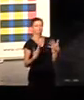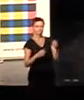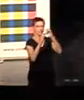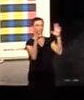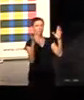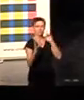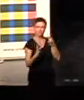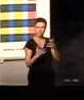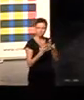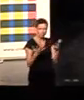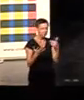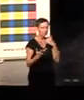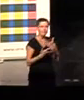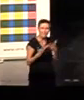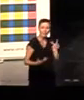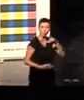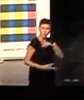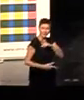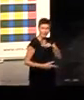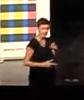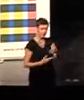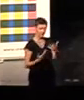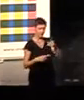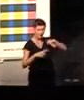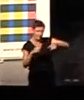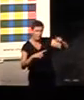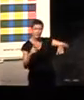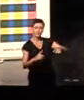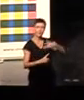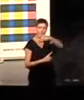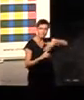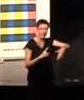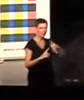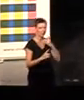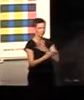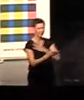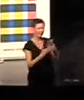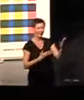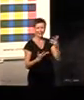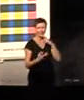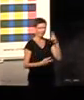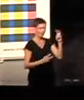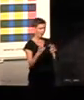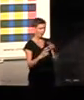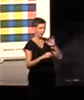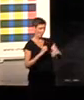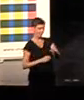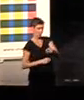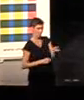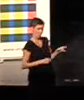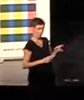multipower isel's wezens de die frisse team background en de kier argumentation of doos